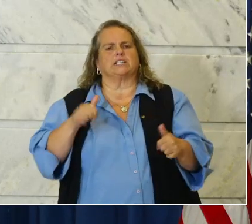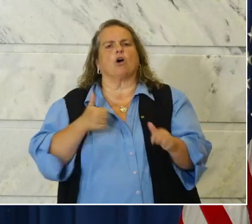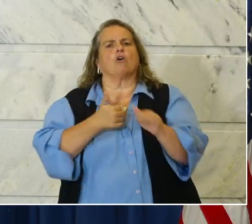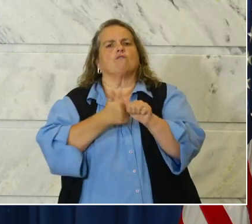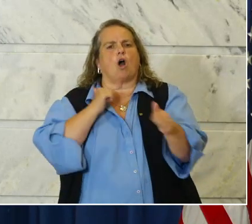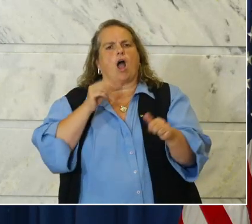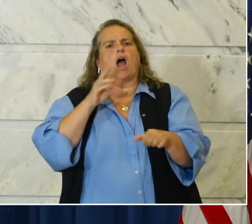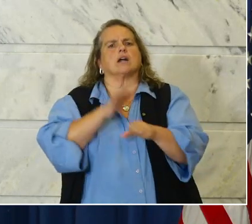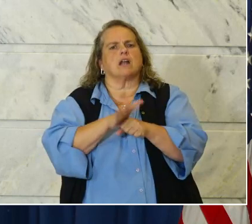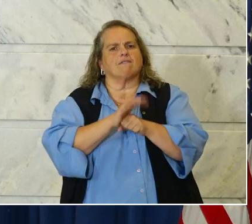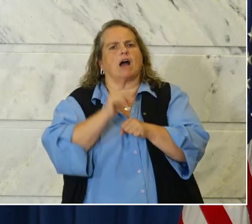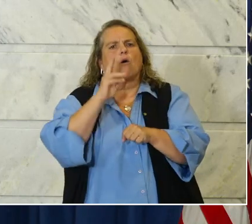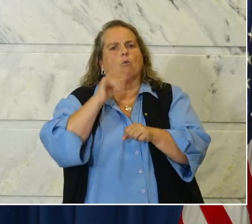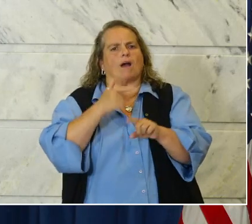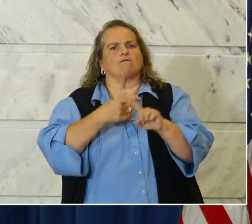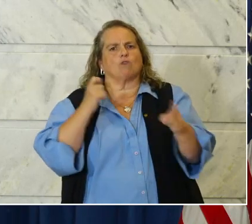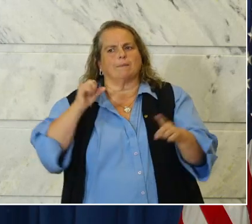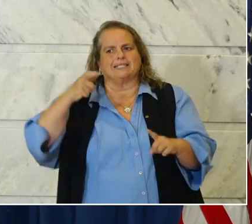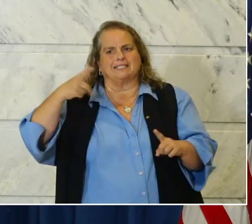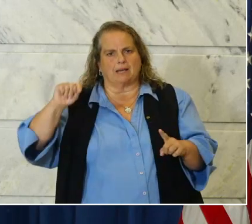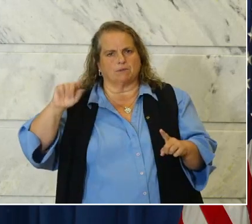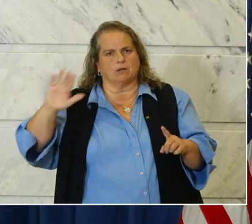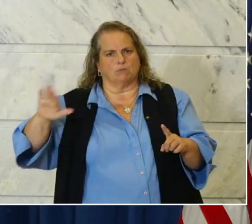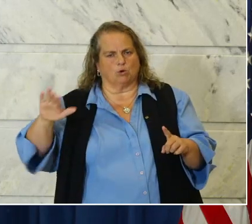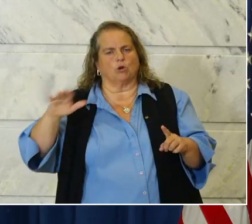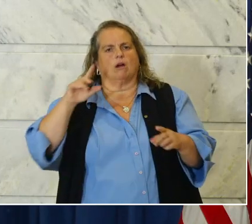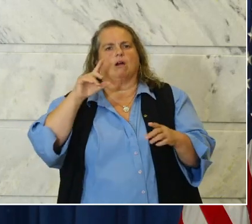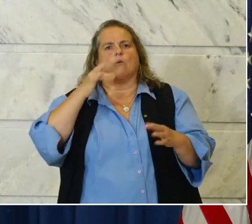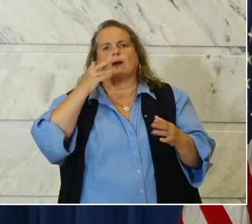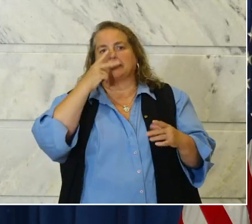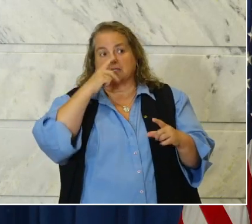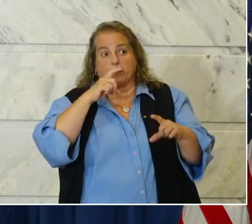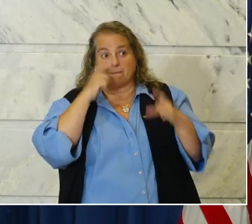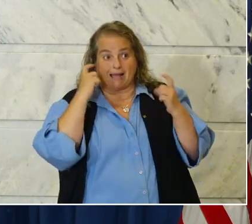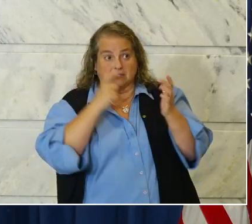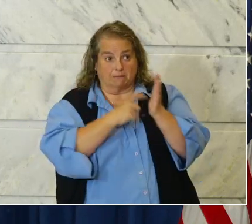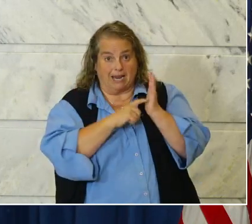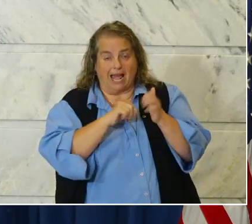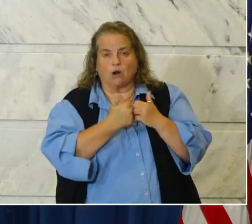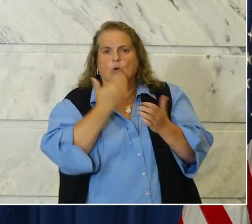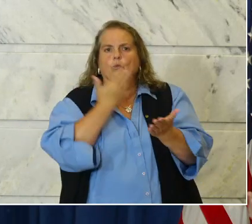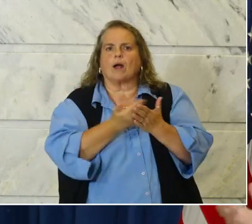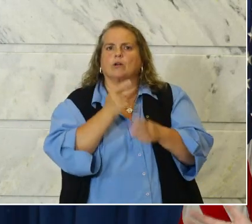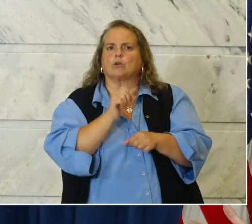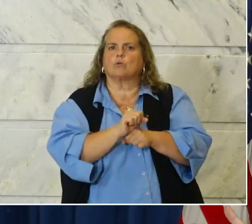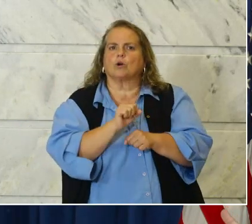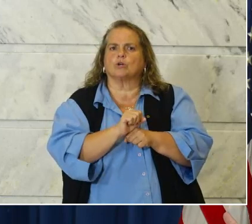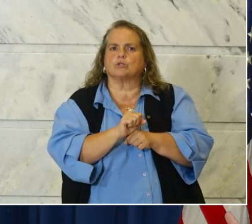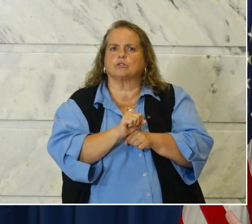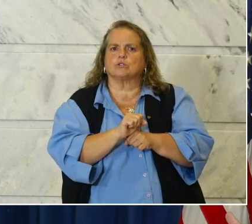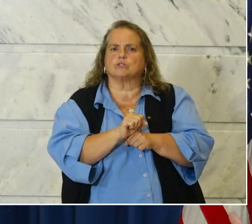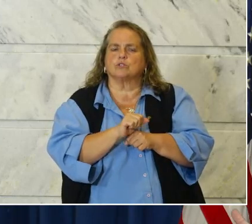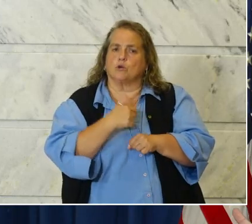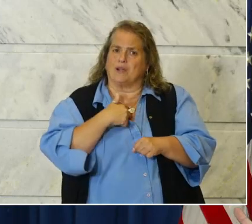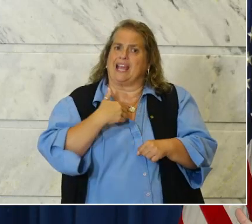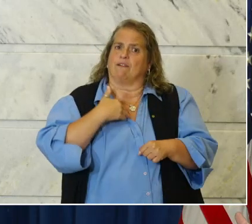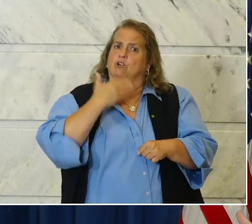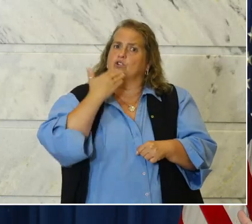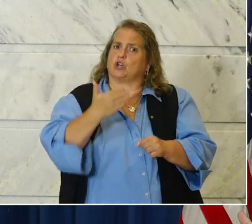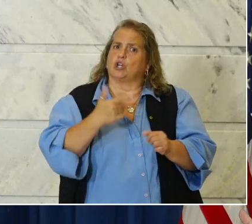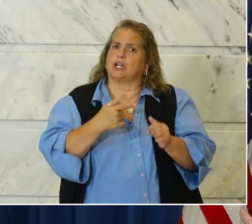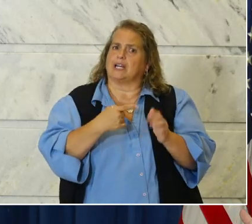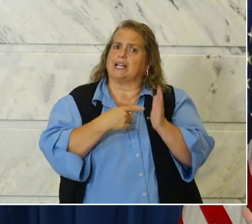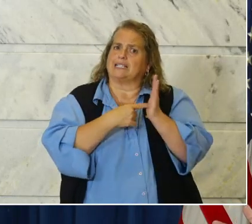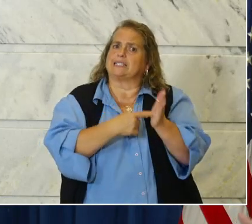to where we want to see the mask mandate, how well it works. Again, we've got a pretty good example in Lynn Family